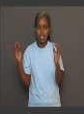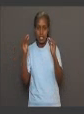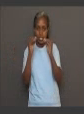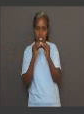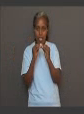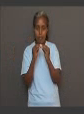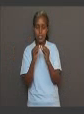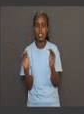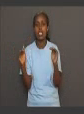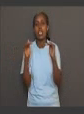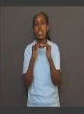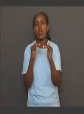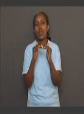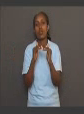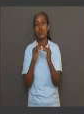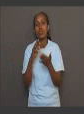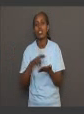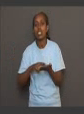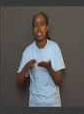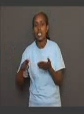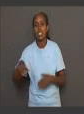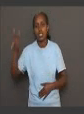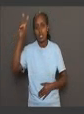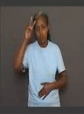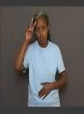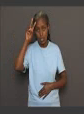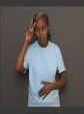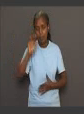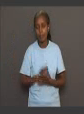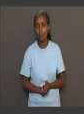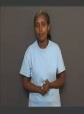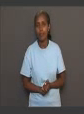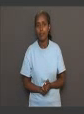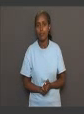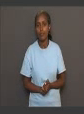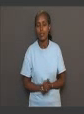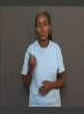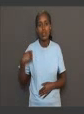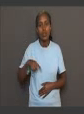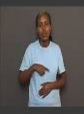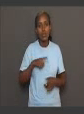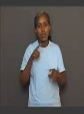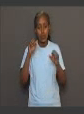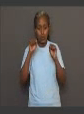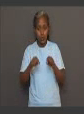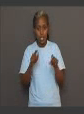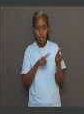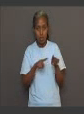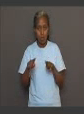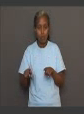is equal to the radius squared. We can also work